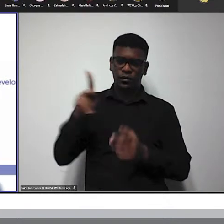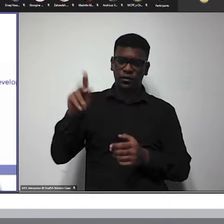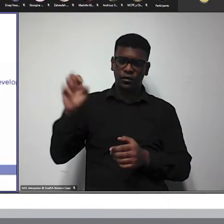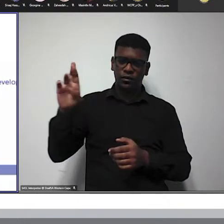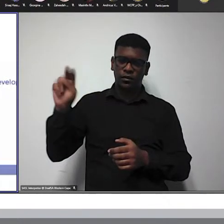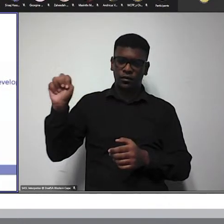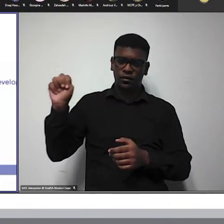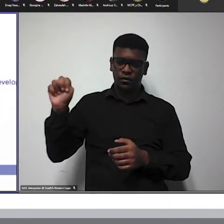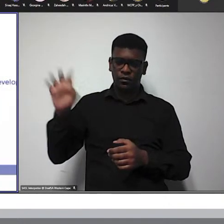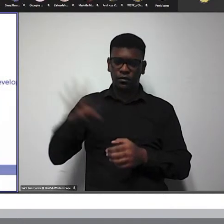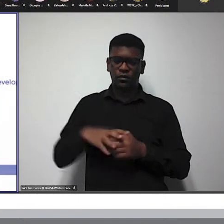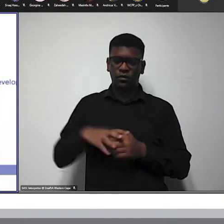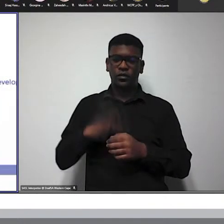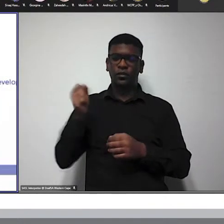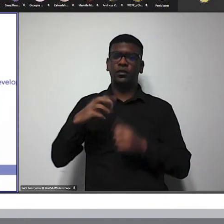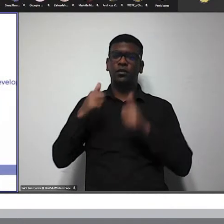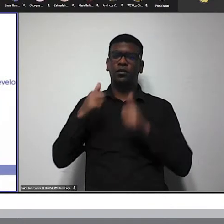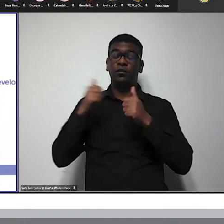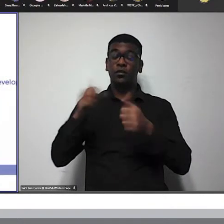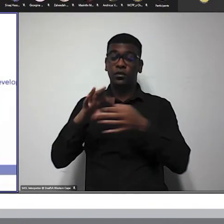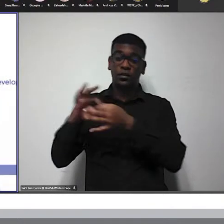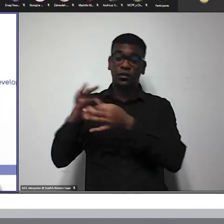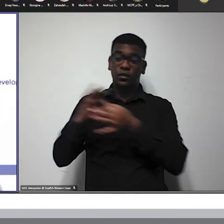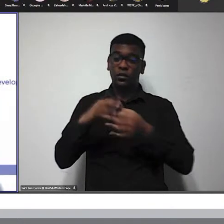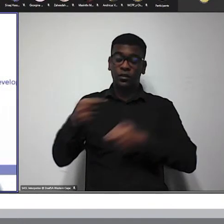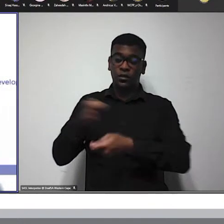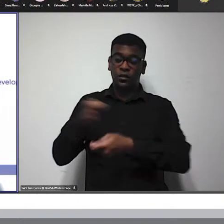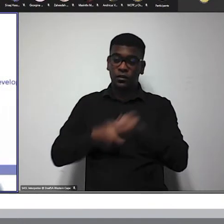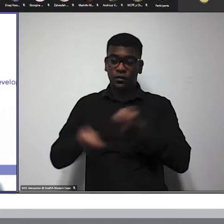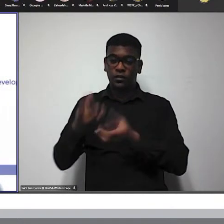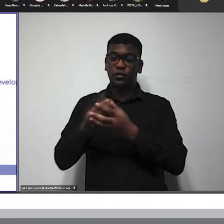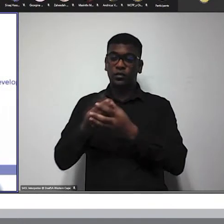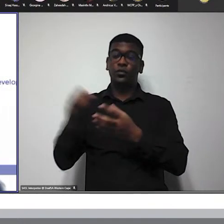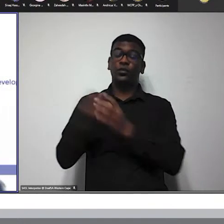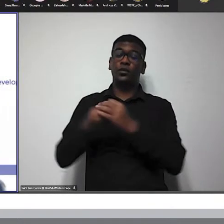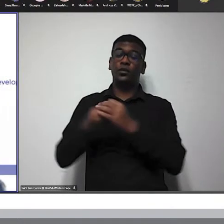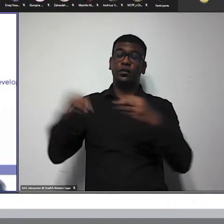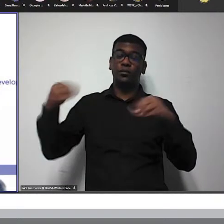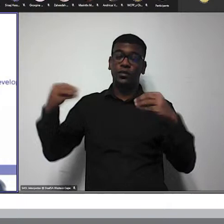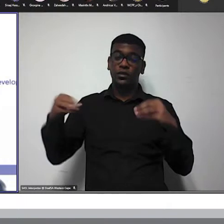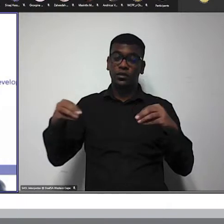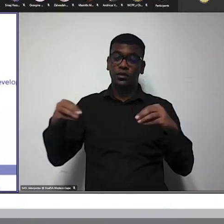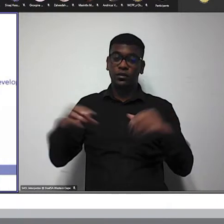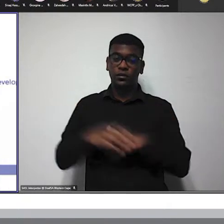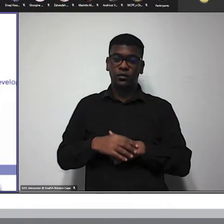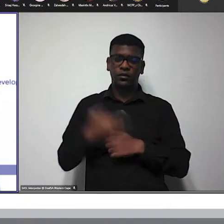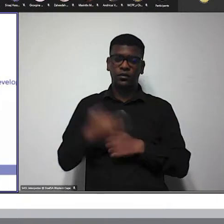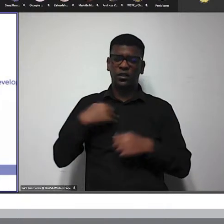maintaining good trade relationships with key businesses. And I think that's very much, I can't speak on behalf